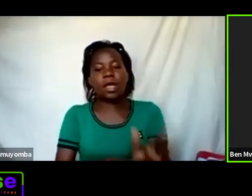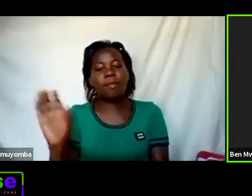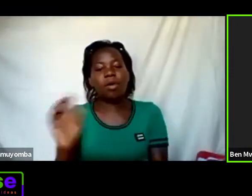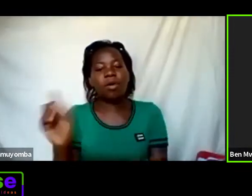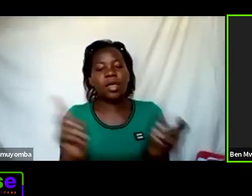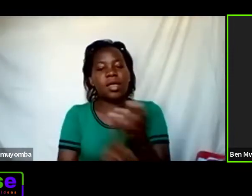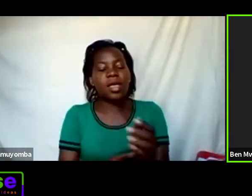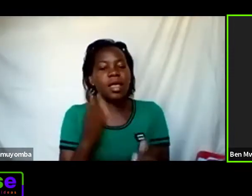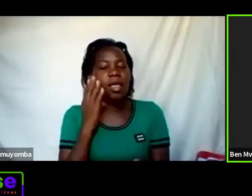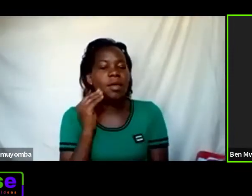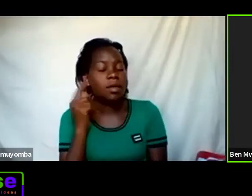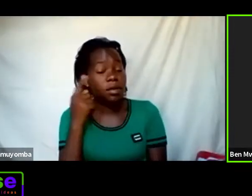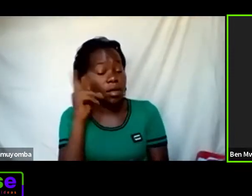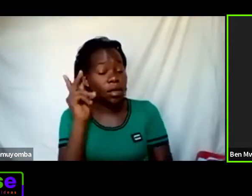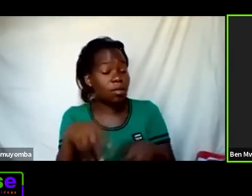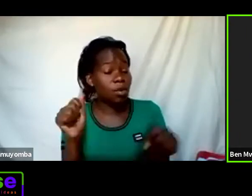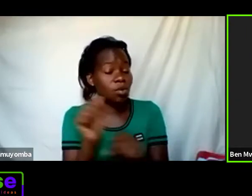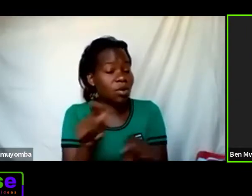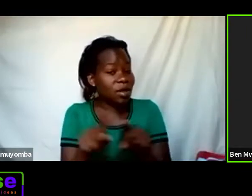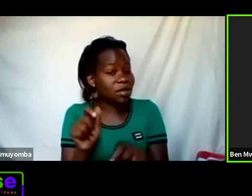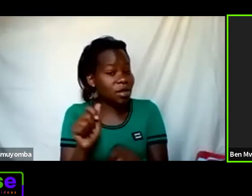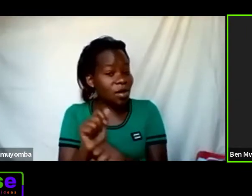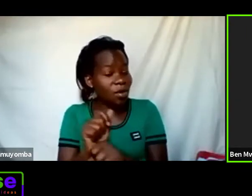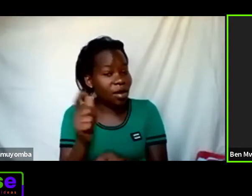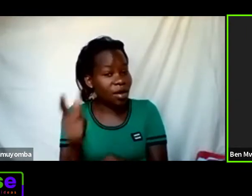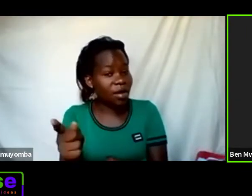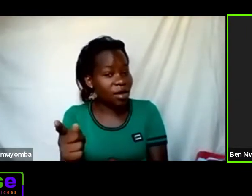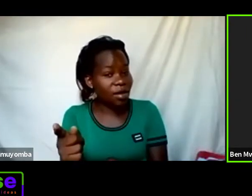doing have usually gone on to actually start their own